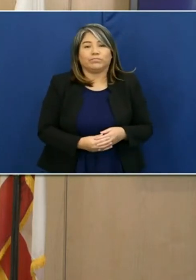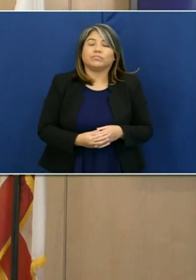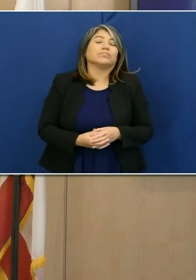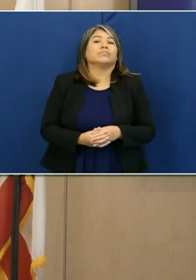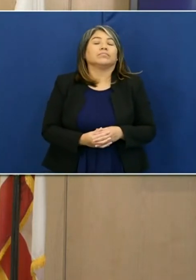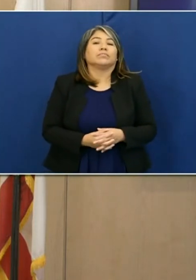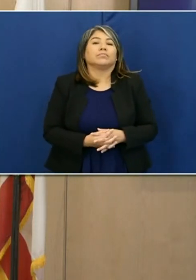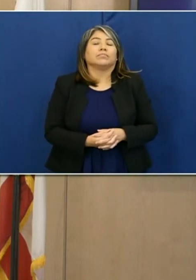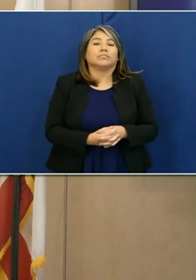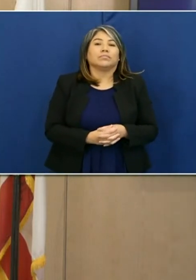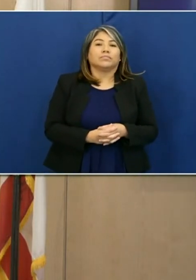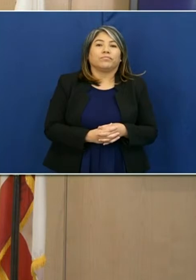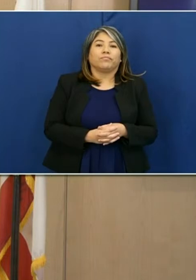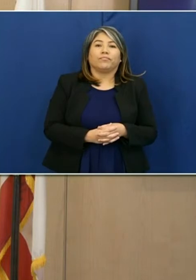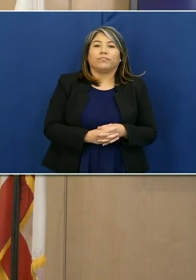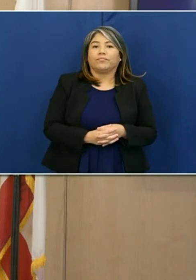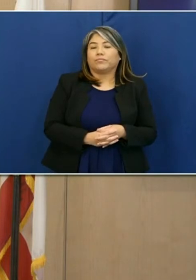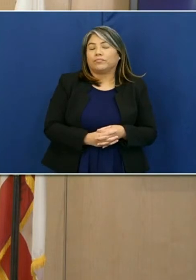Got it. Thank you.